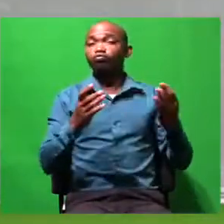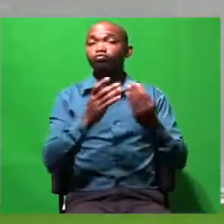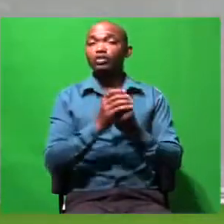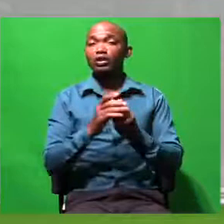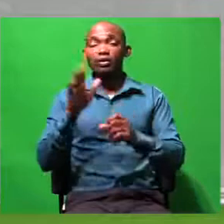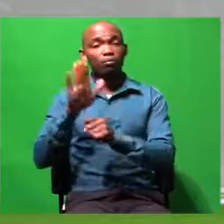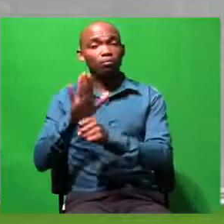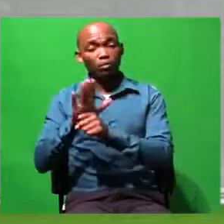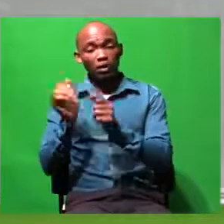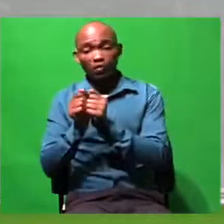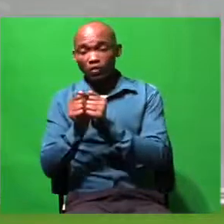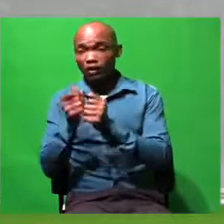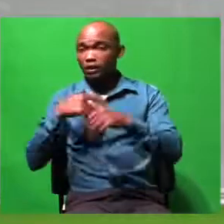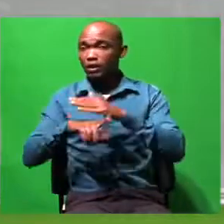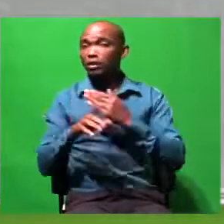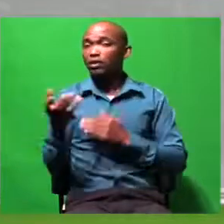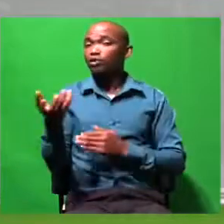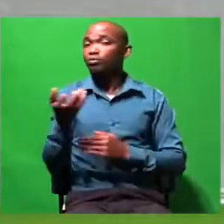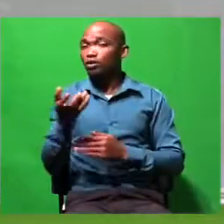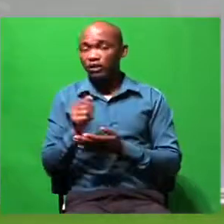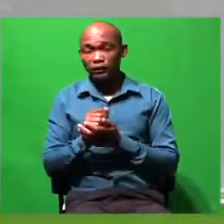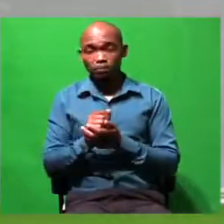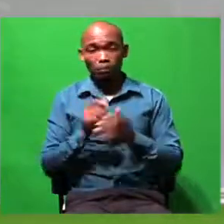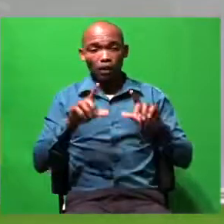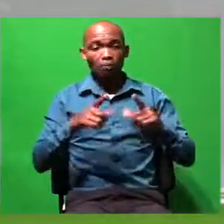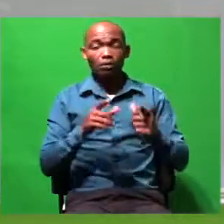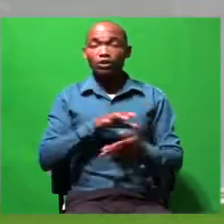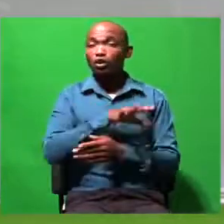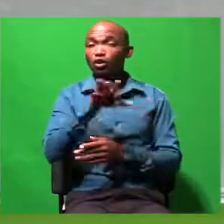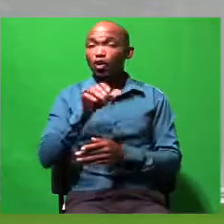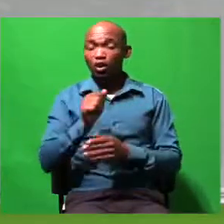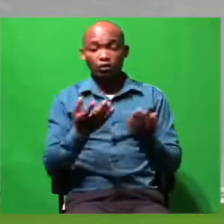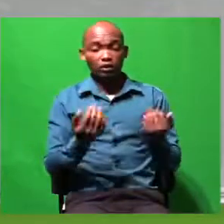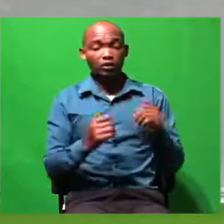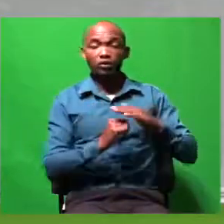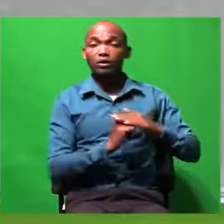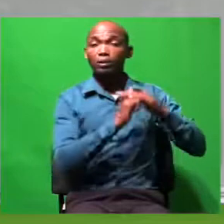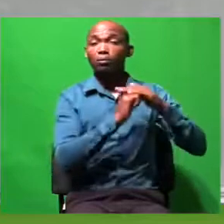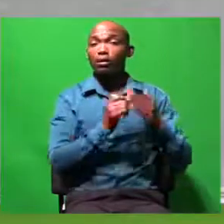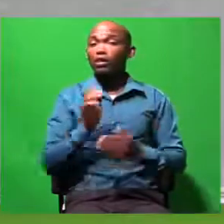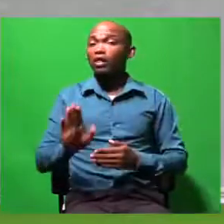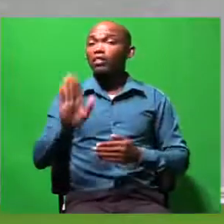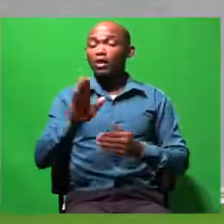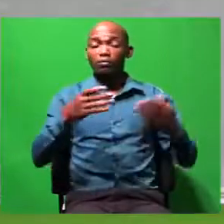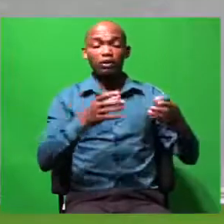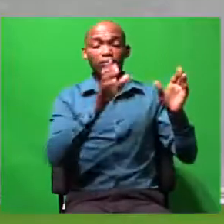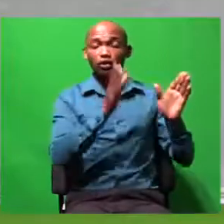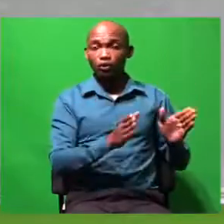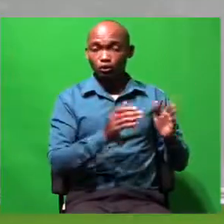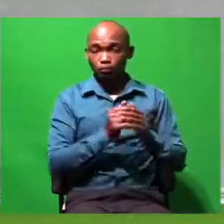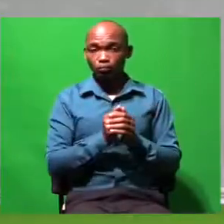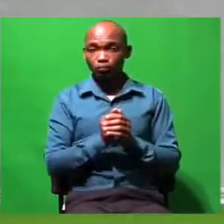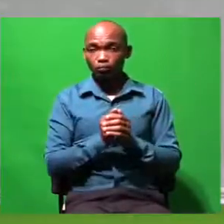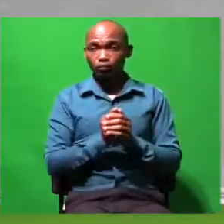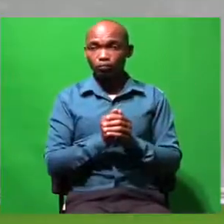any views. We are sharing many things, a lot of things in the communities. But all in all, we need to support them, those special groups. So